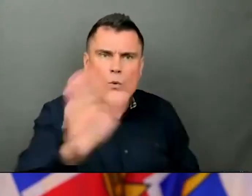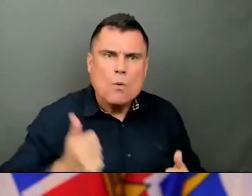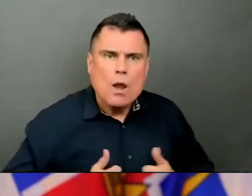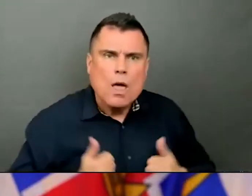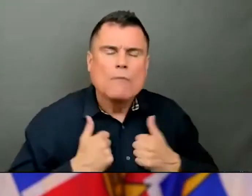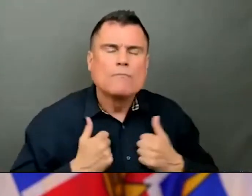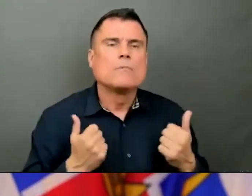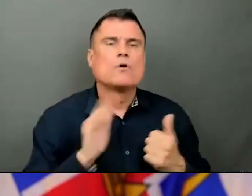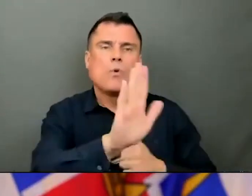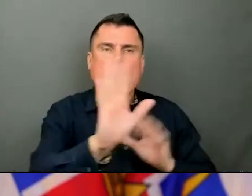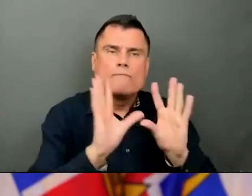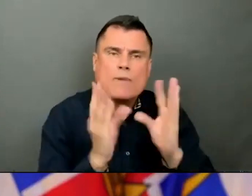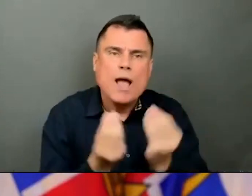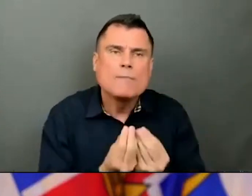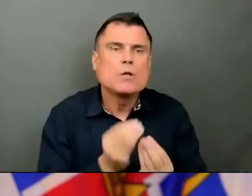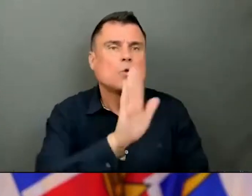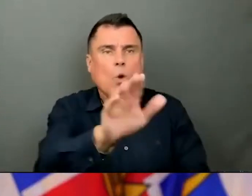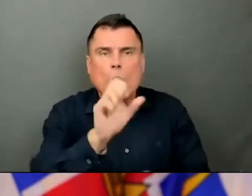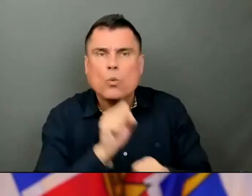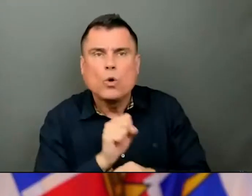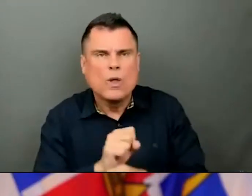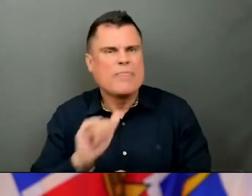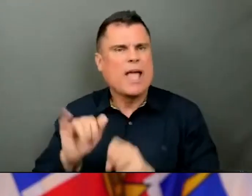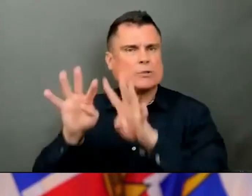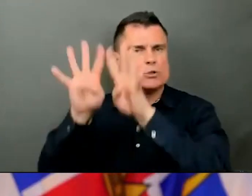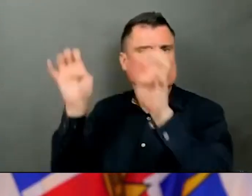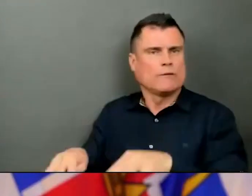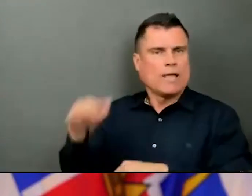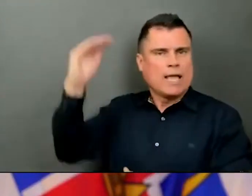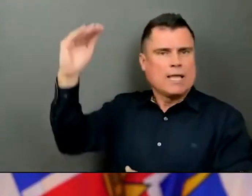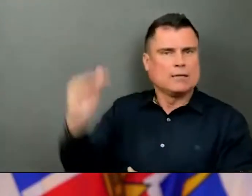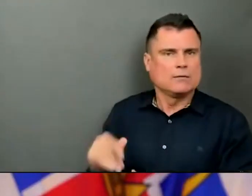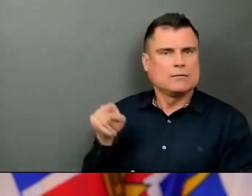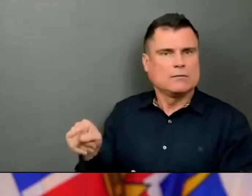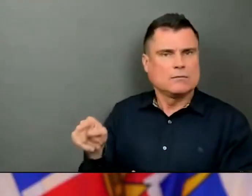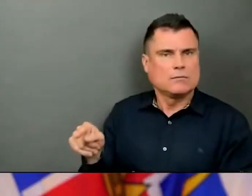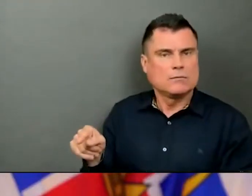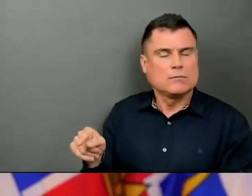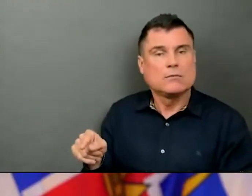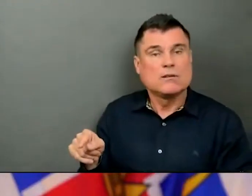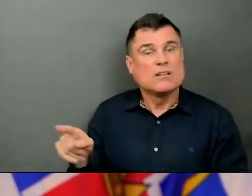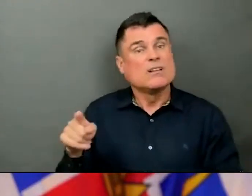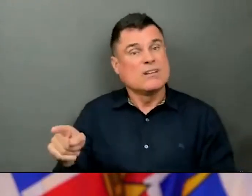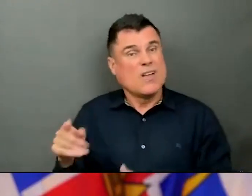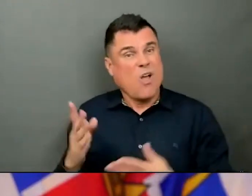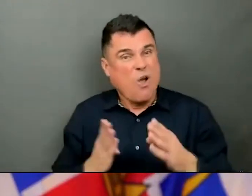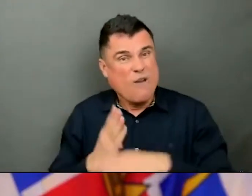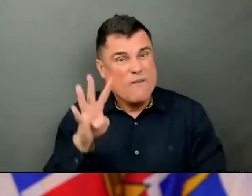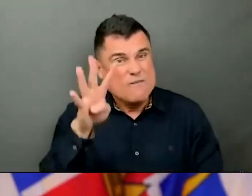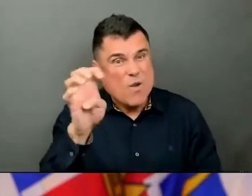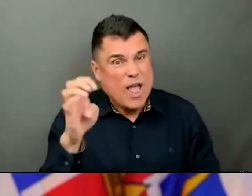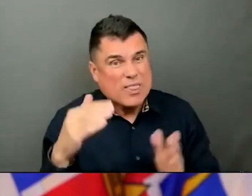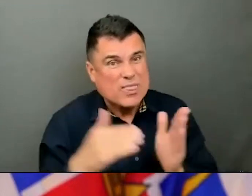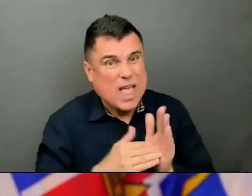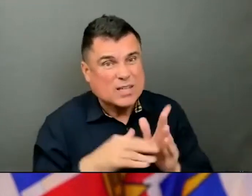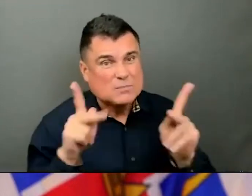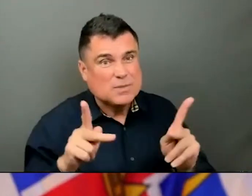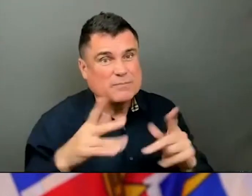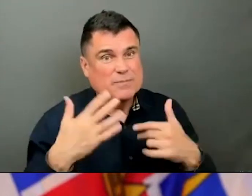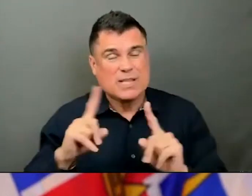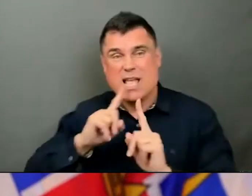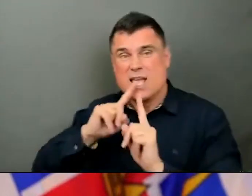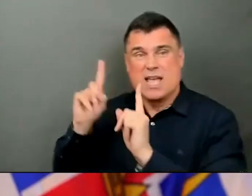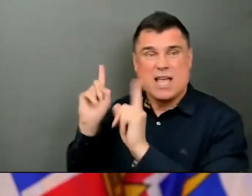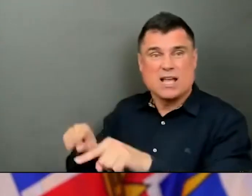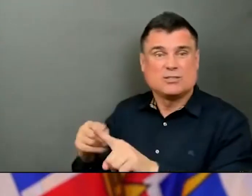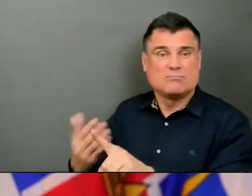helpful for us in understanding the impacts that the pandemic, as well as the measures we've put in place, have had on people.